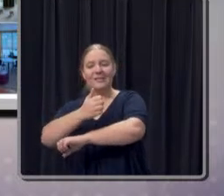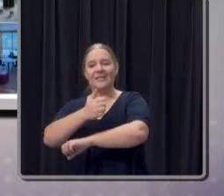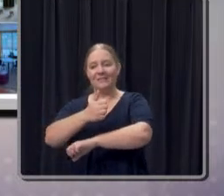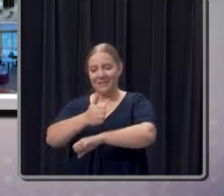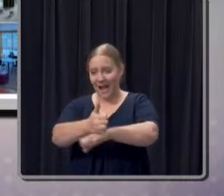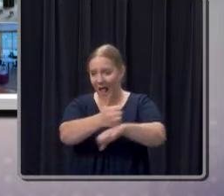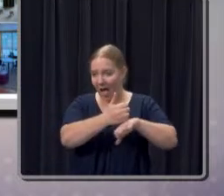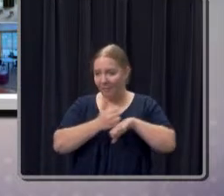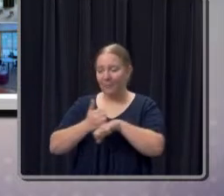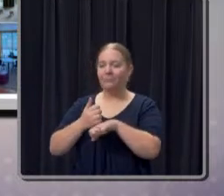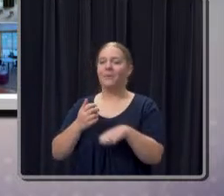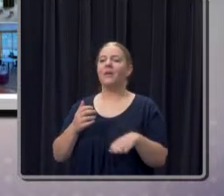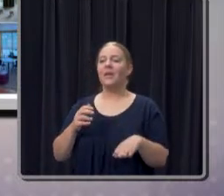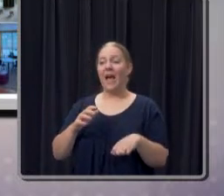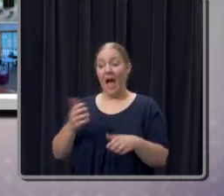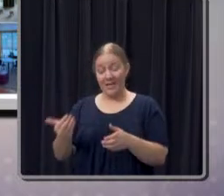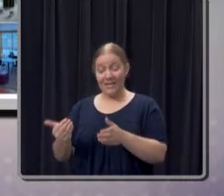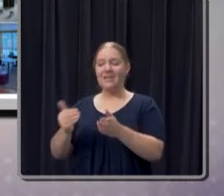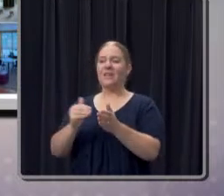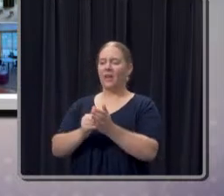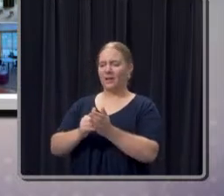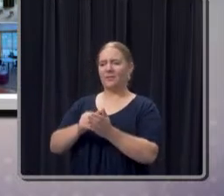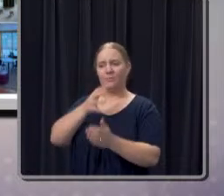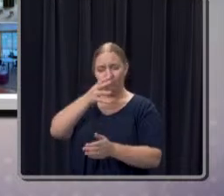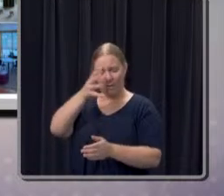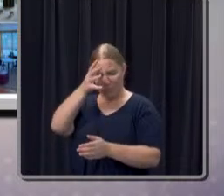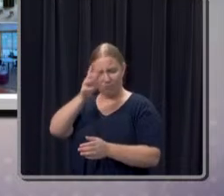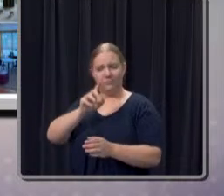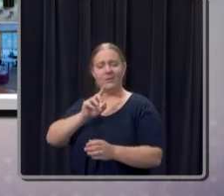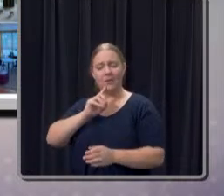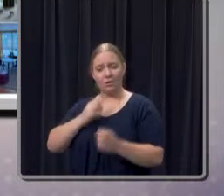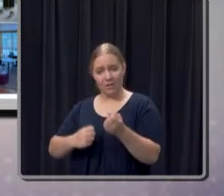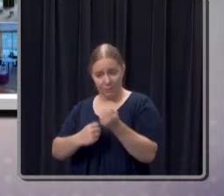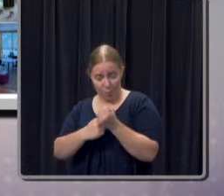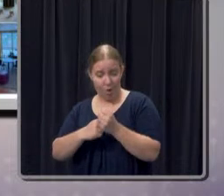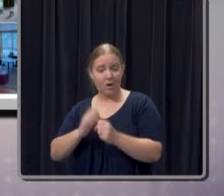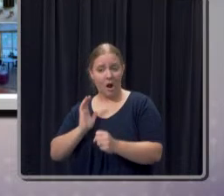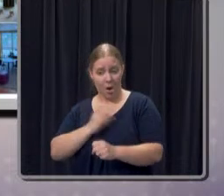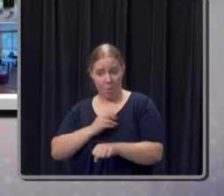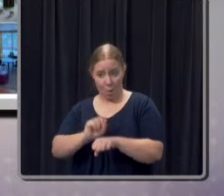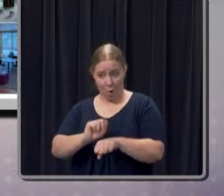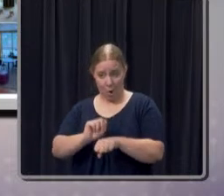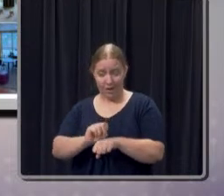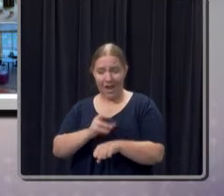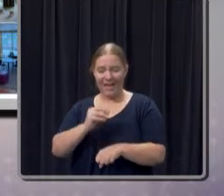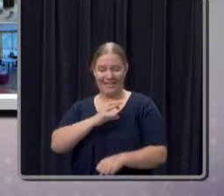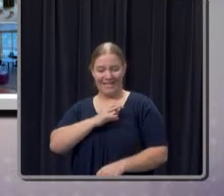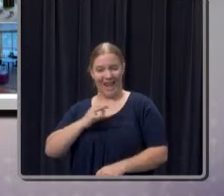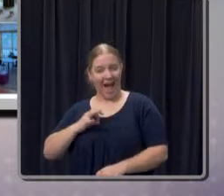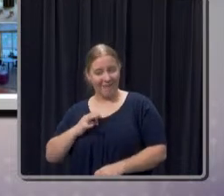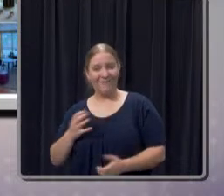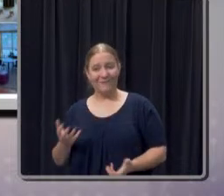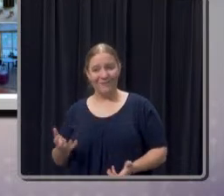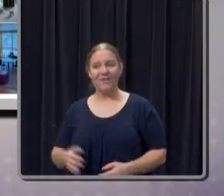that. And again, they just are very, very supportive of the work that we do and the staff that we have.